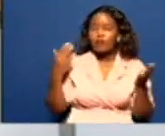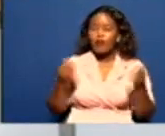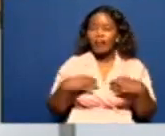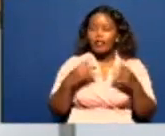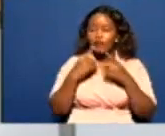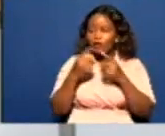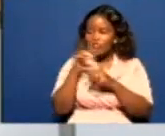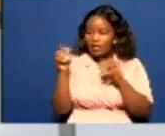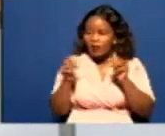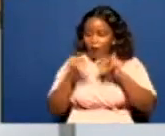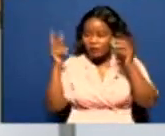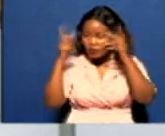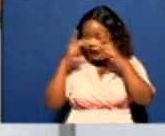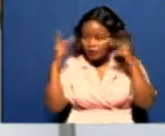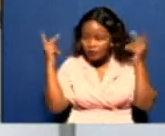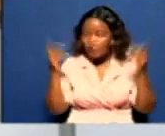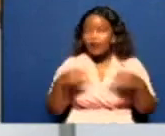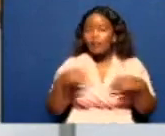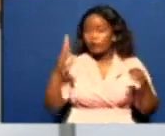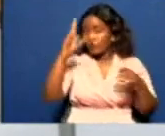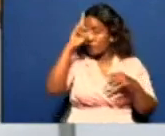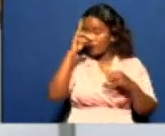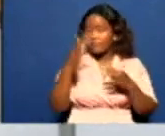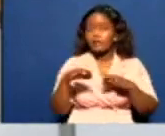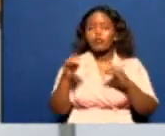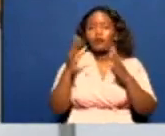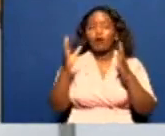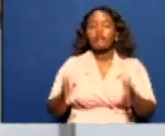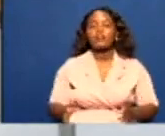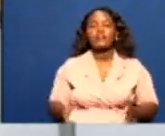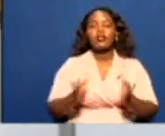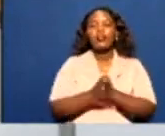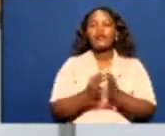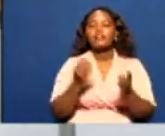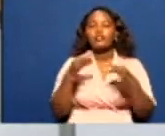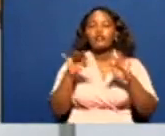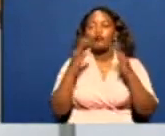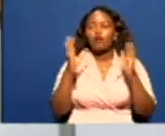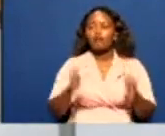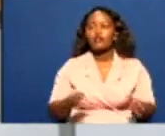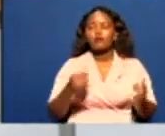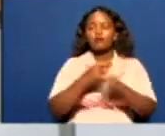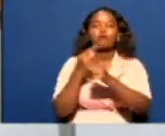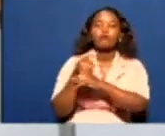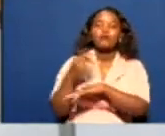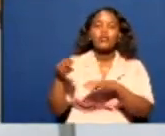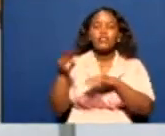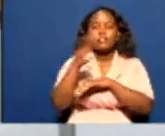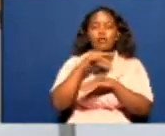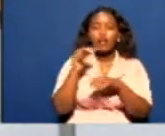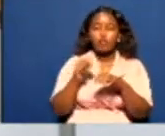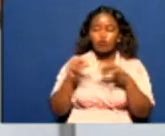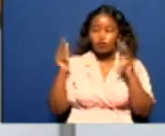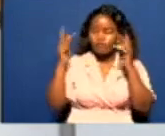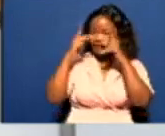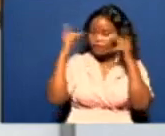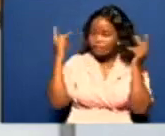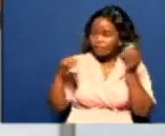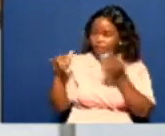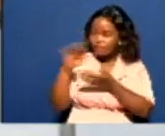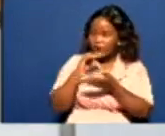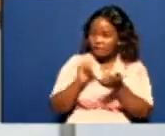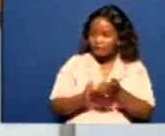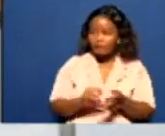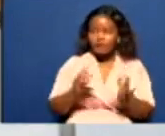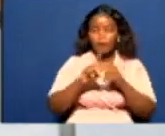senior superintendent of police, and he is also the principal liaison officer at the National Counterterrorism Center. And we also